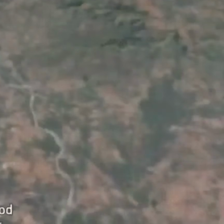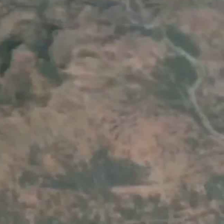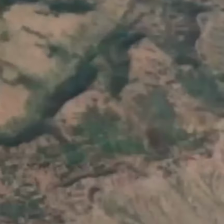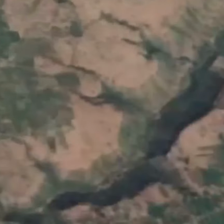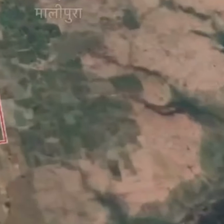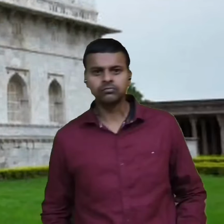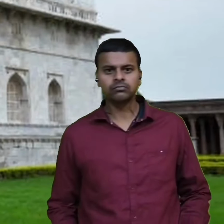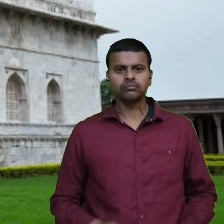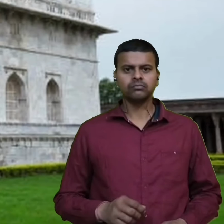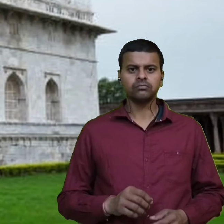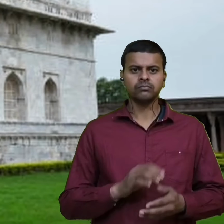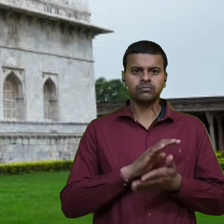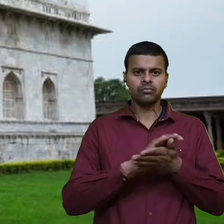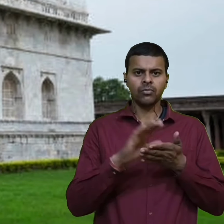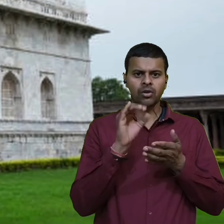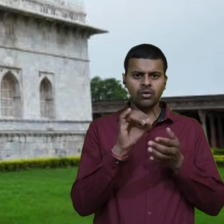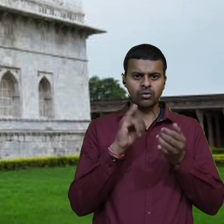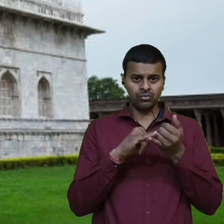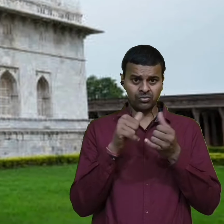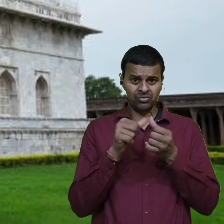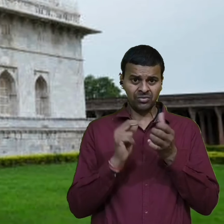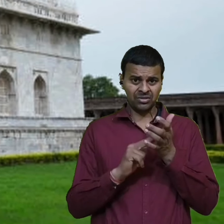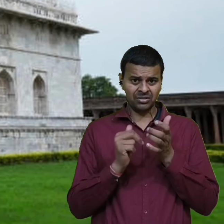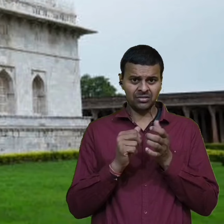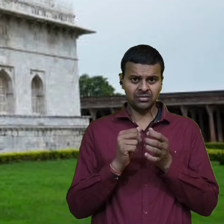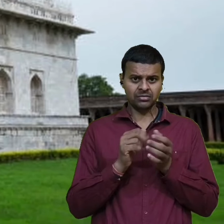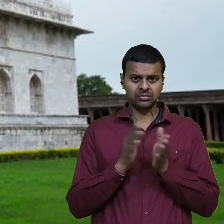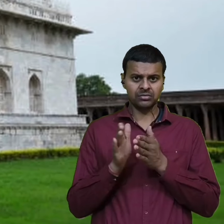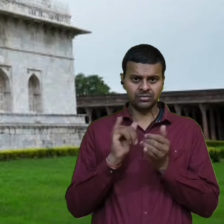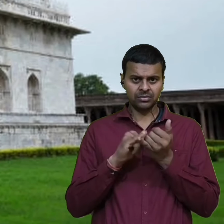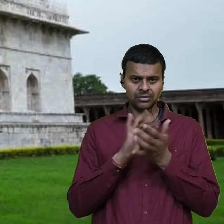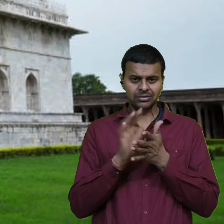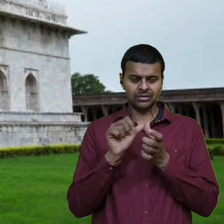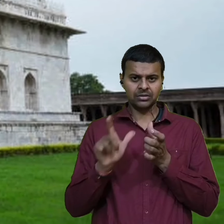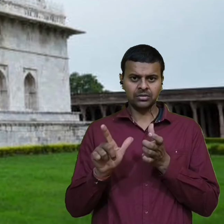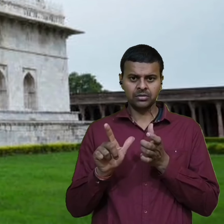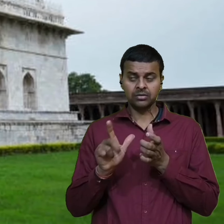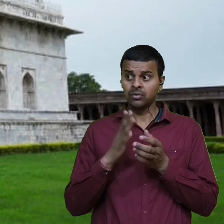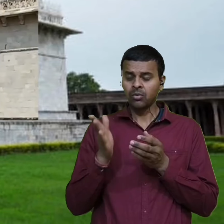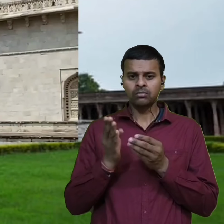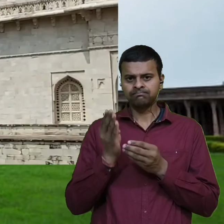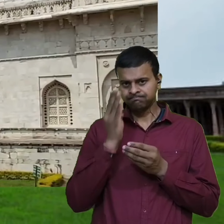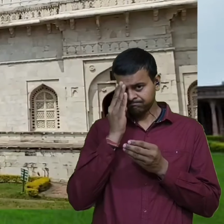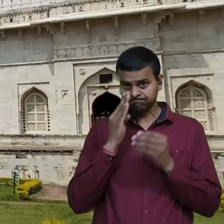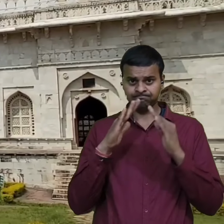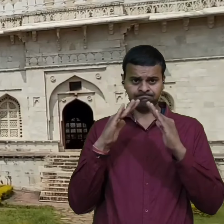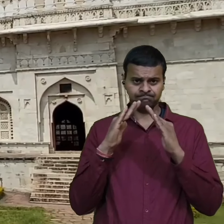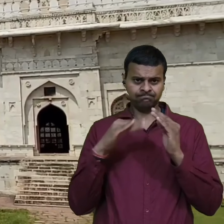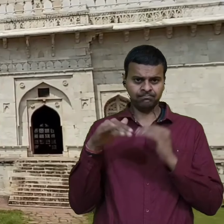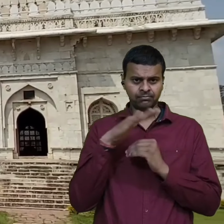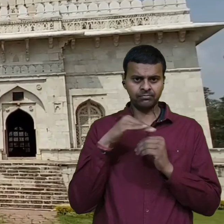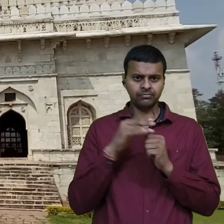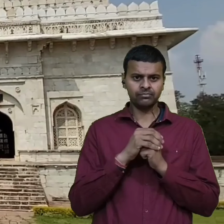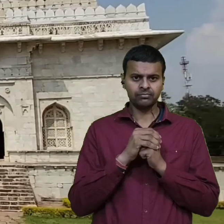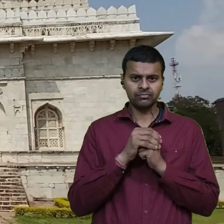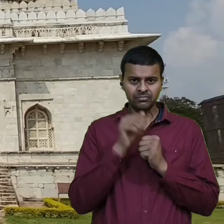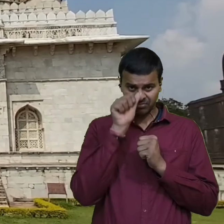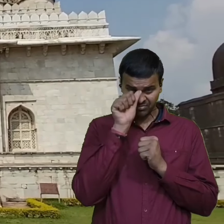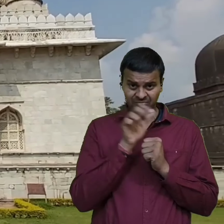Hoshang Shah's tomb. Hoshang Shah's tomb is the first marble structure in India and a refined example